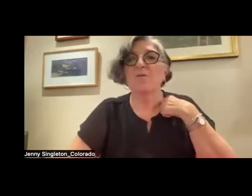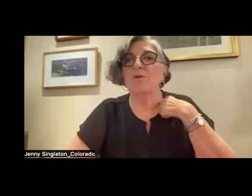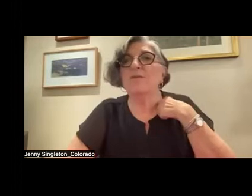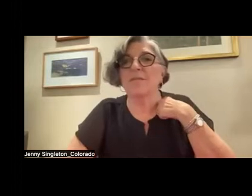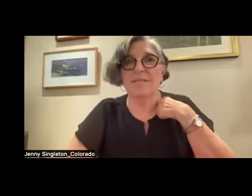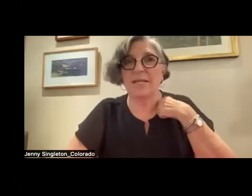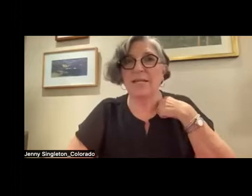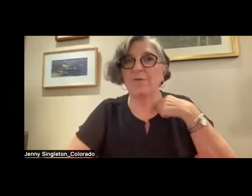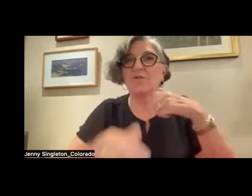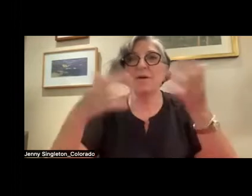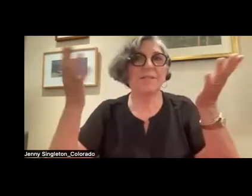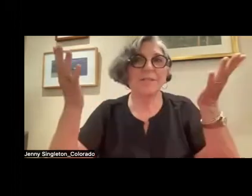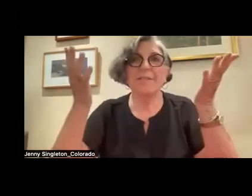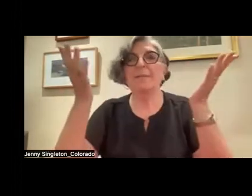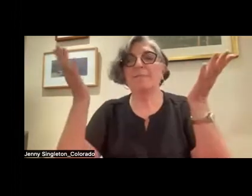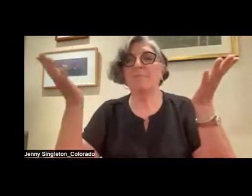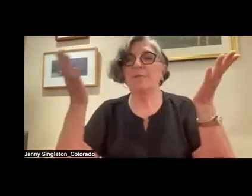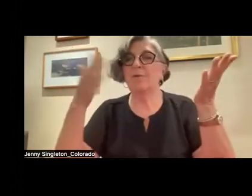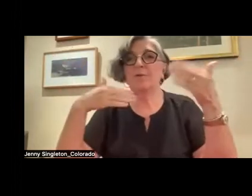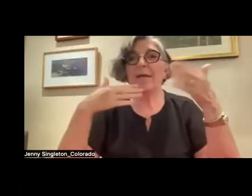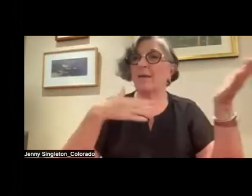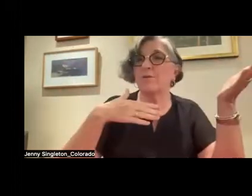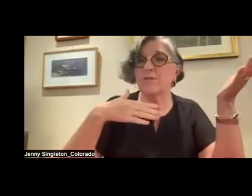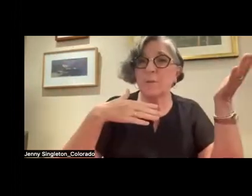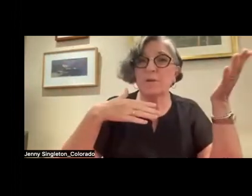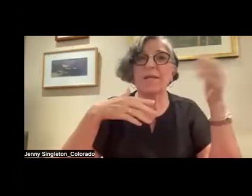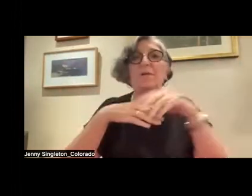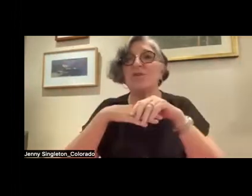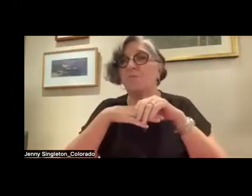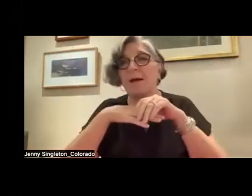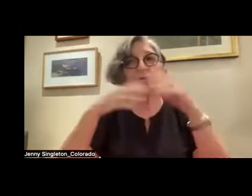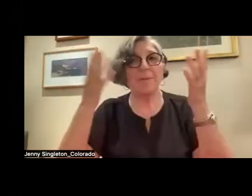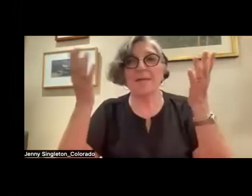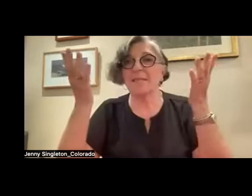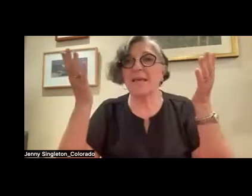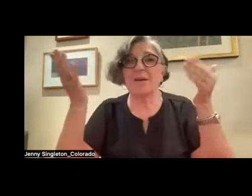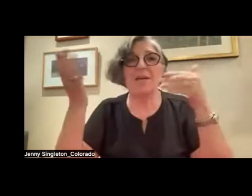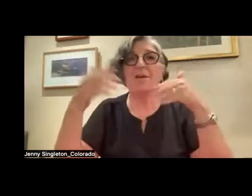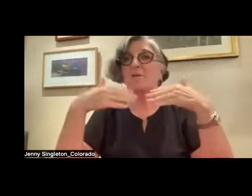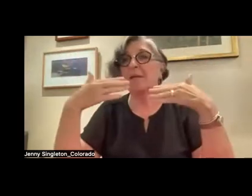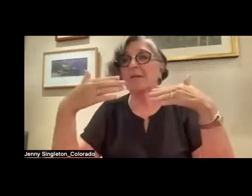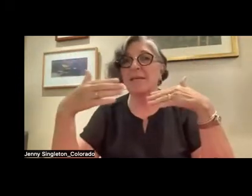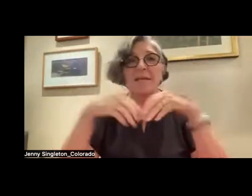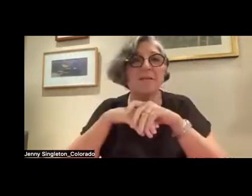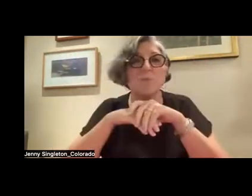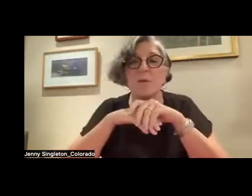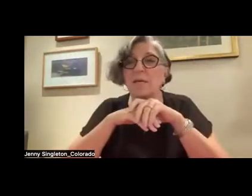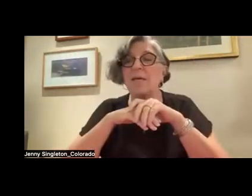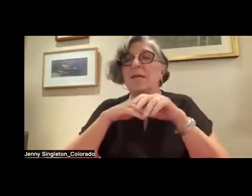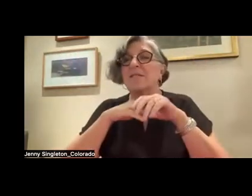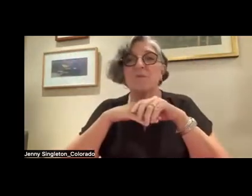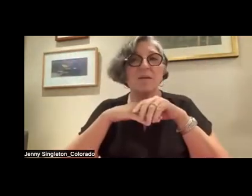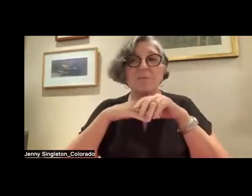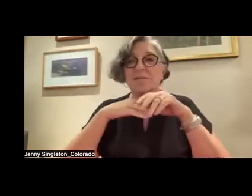So who uses a sign language? Well, clearly people who cannot use a spoken language, either because they cannot hear or because they cannot